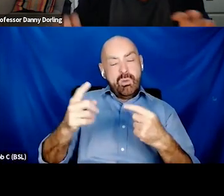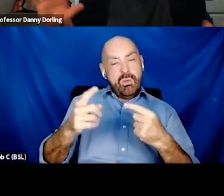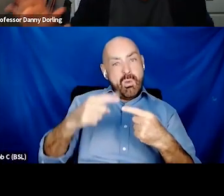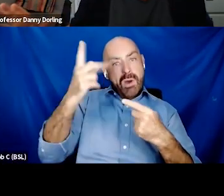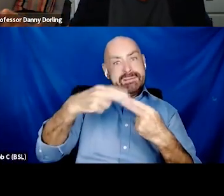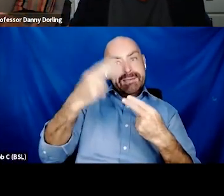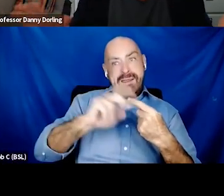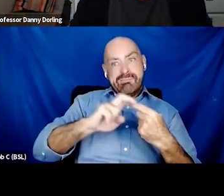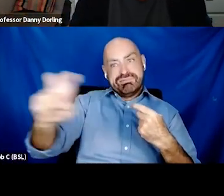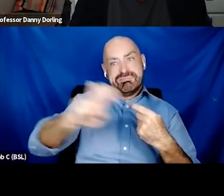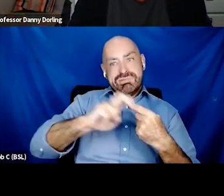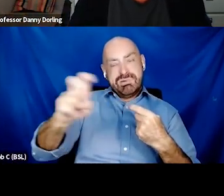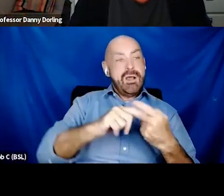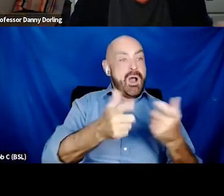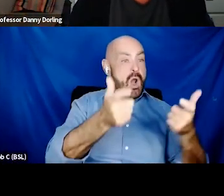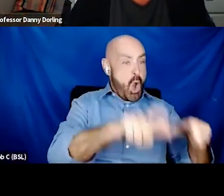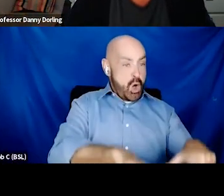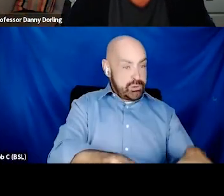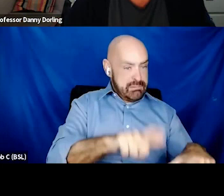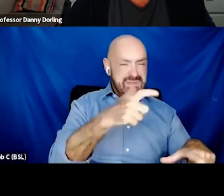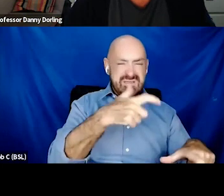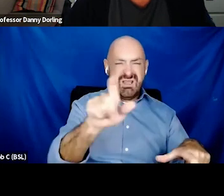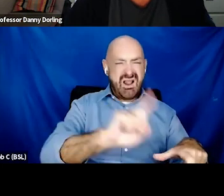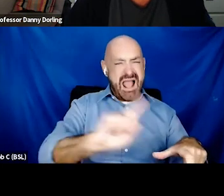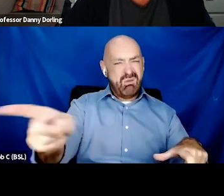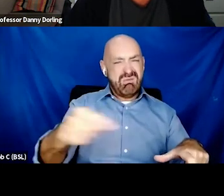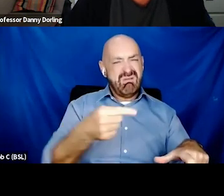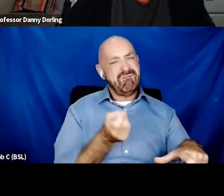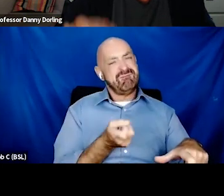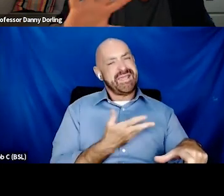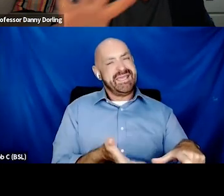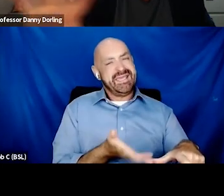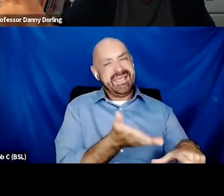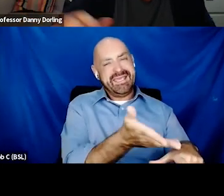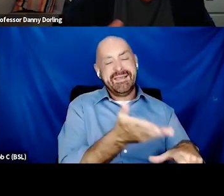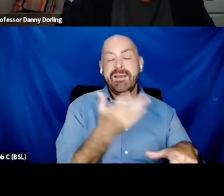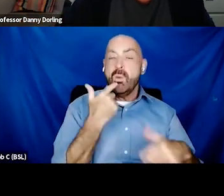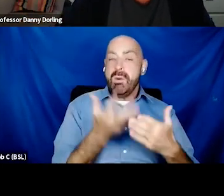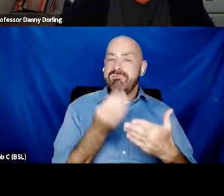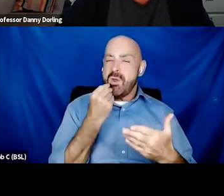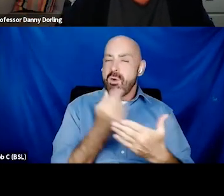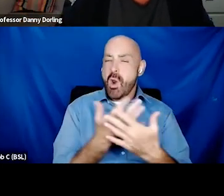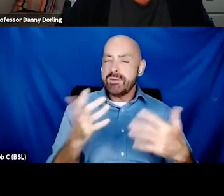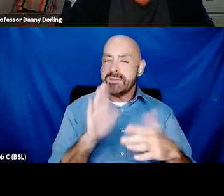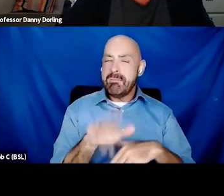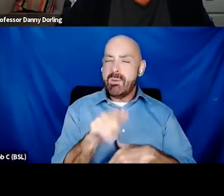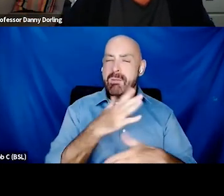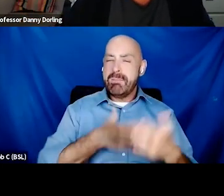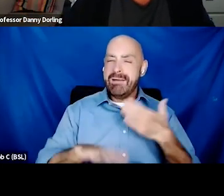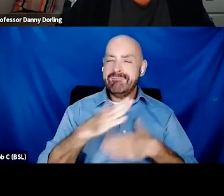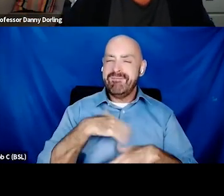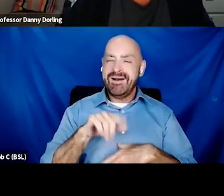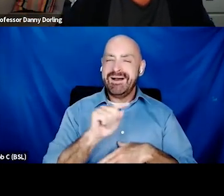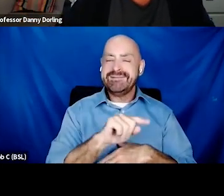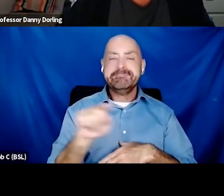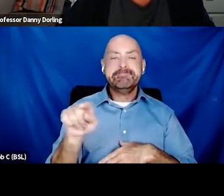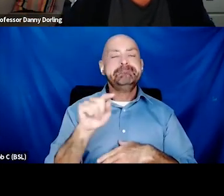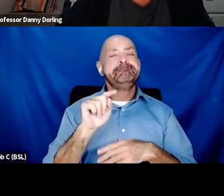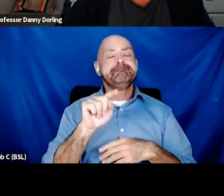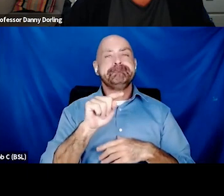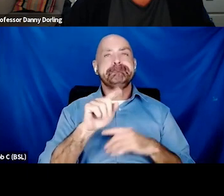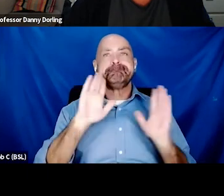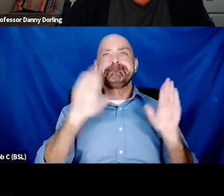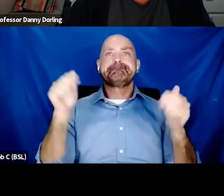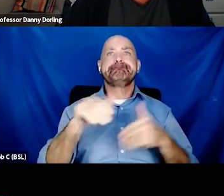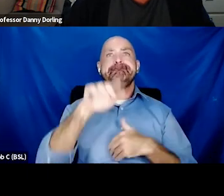if they're in a lockdown area than not. So we've learned a lot about that. But here, and I'll show you these, I'll zoom in on these, so don't worry if you